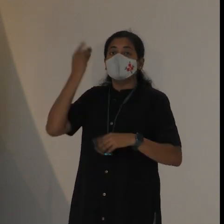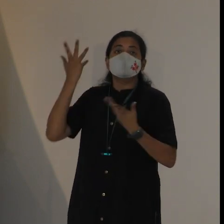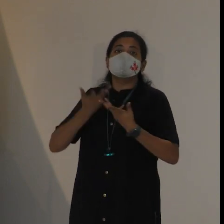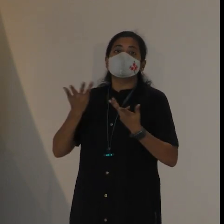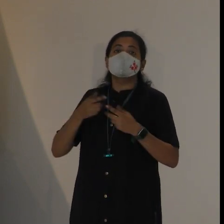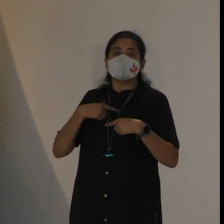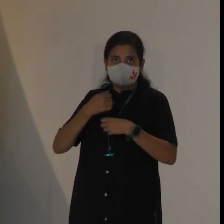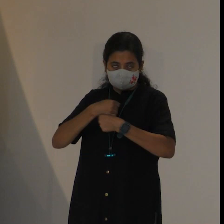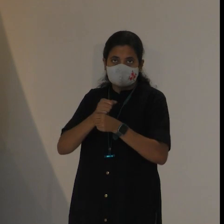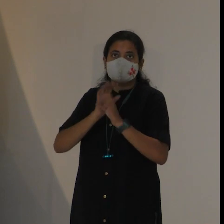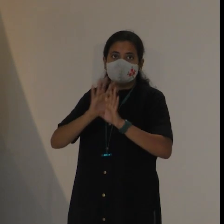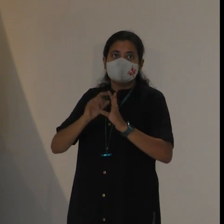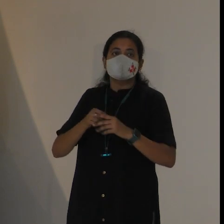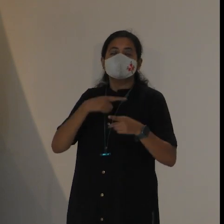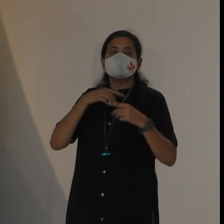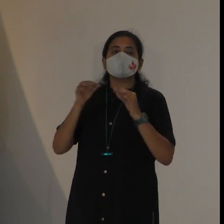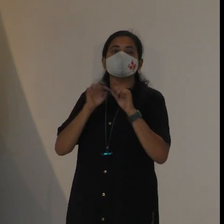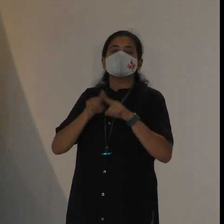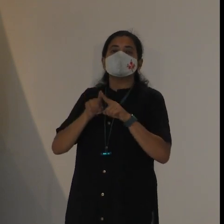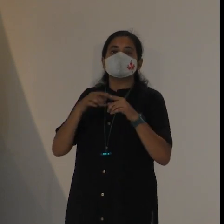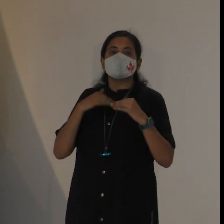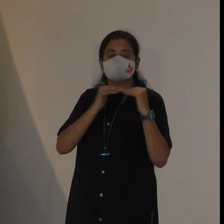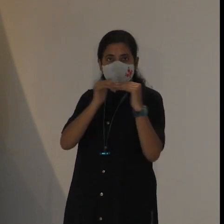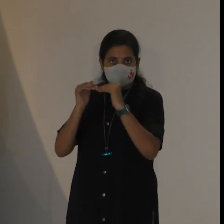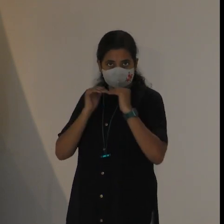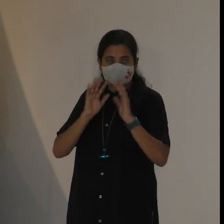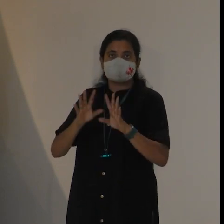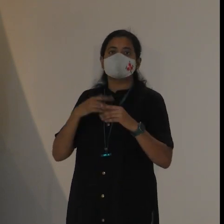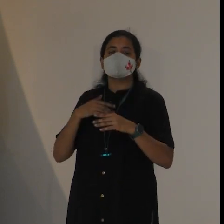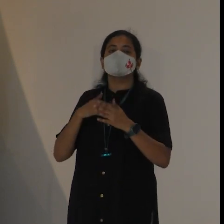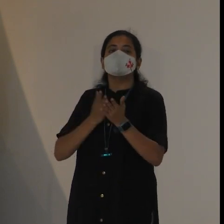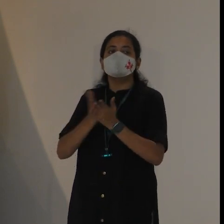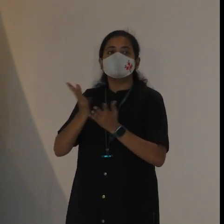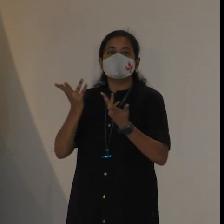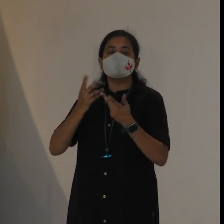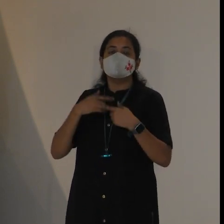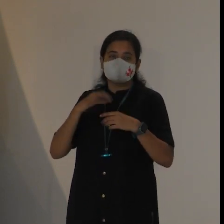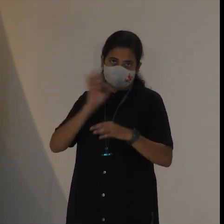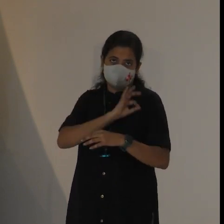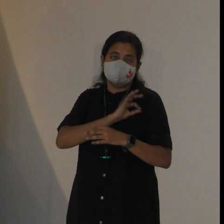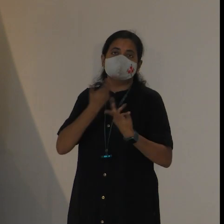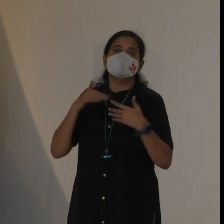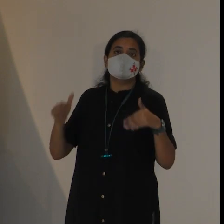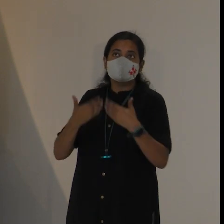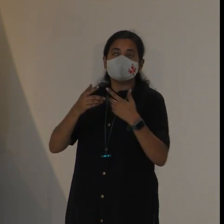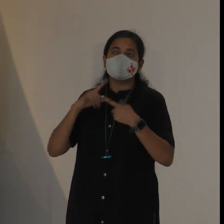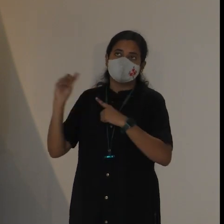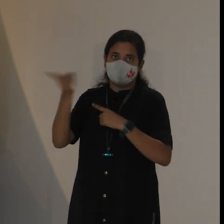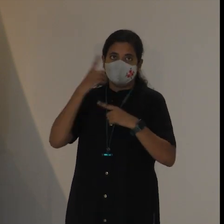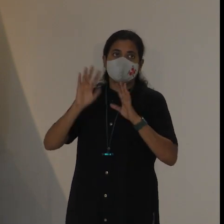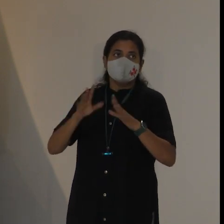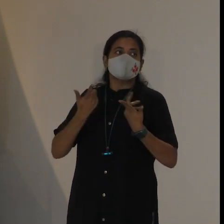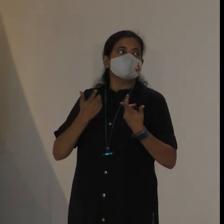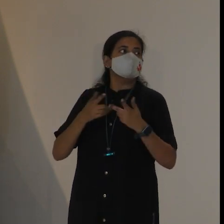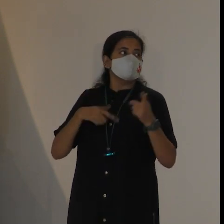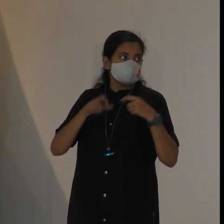kind of created a rhythm and a camaraderie. We thought one of the ways in which we would like to introduce that to all of you all is through the format